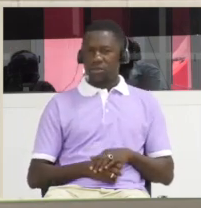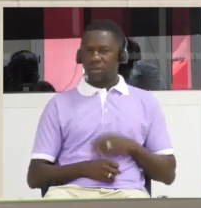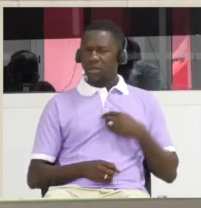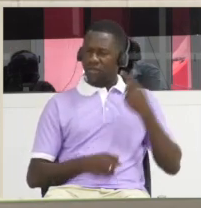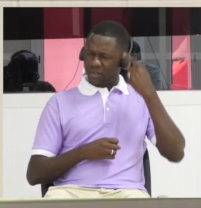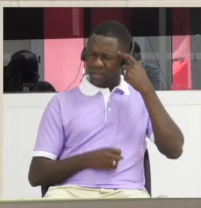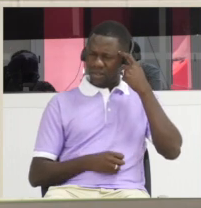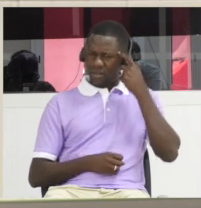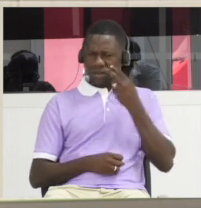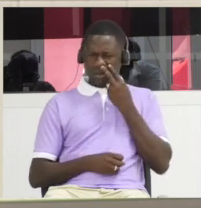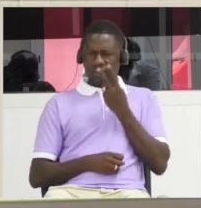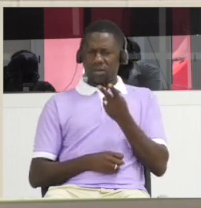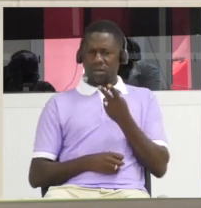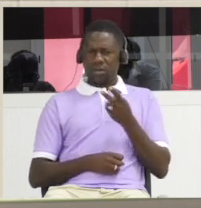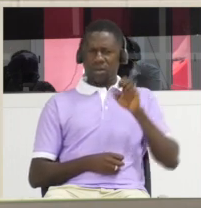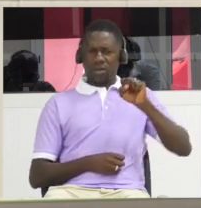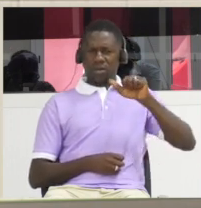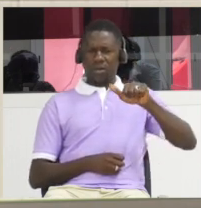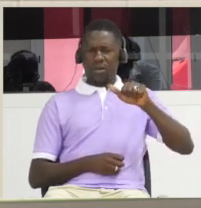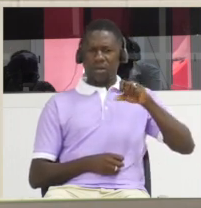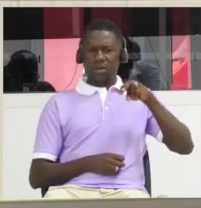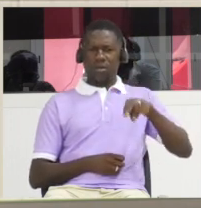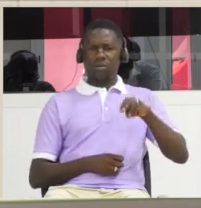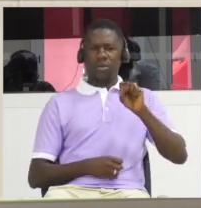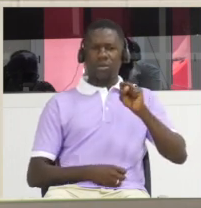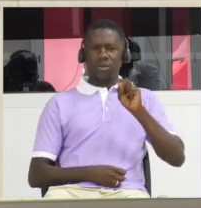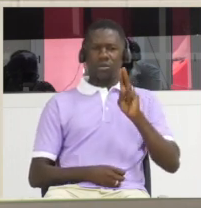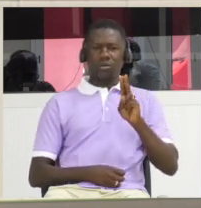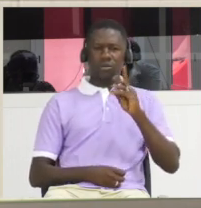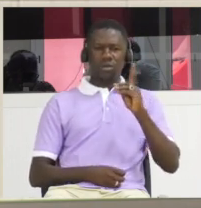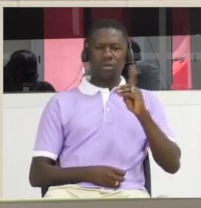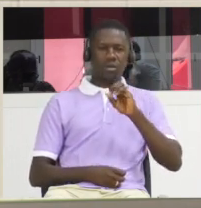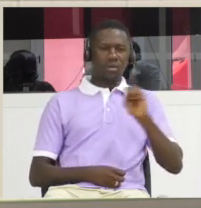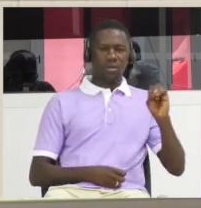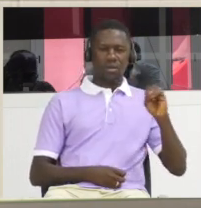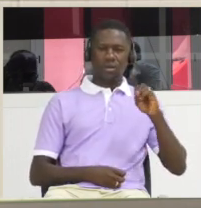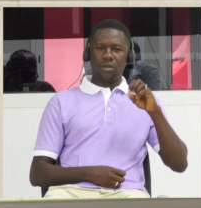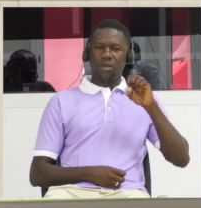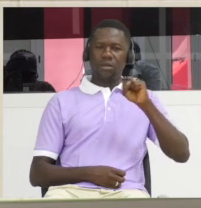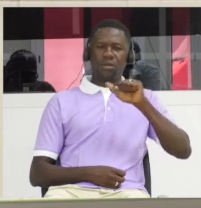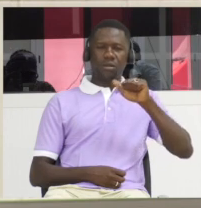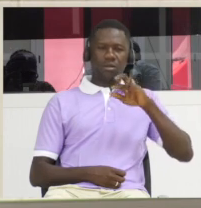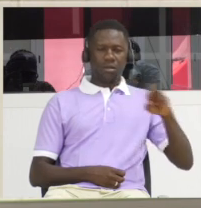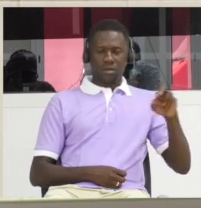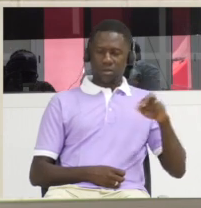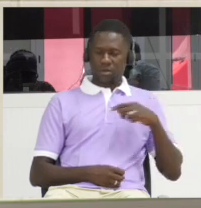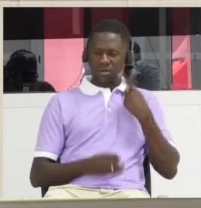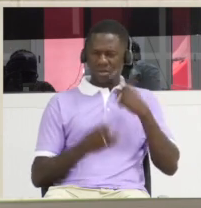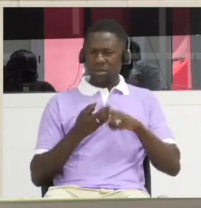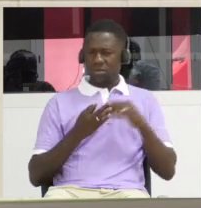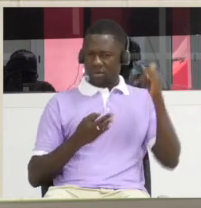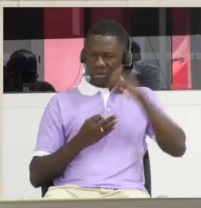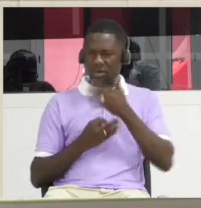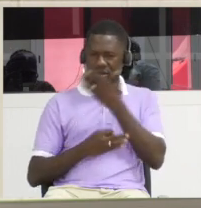I saw some student sir also at the barracks at one point. And all of